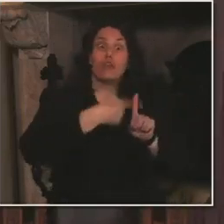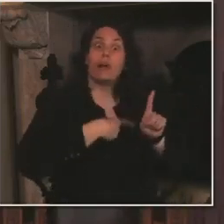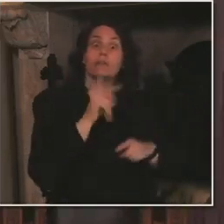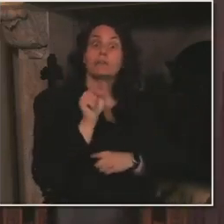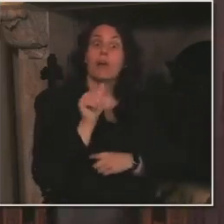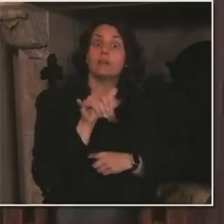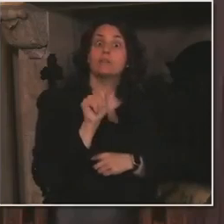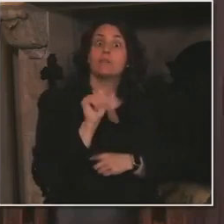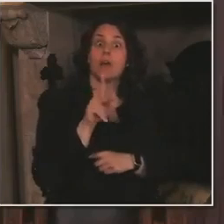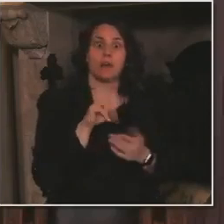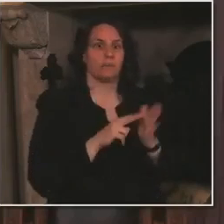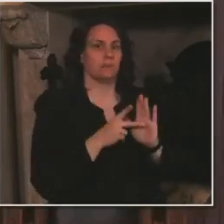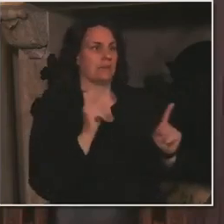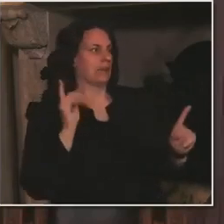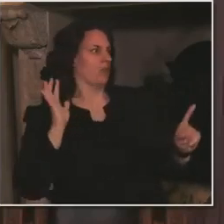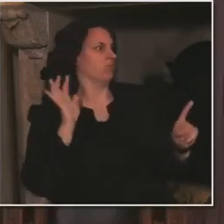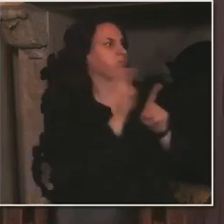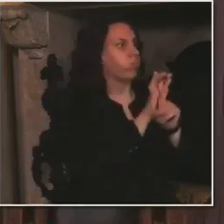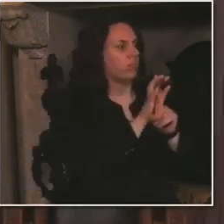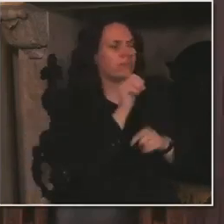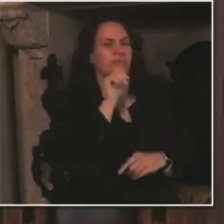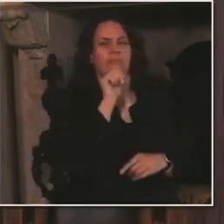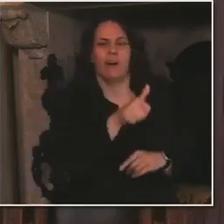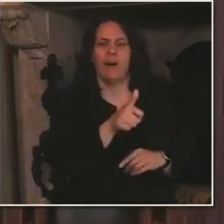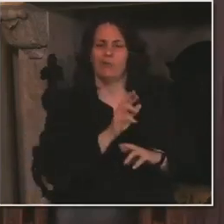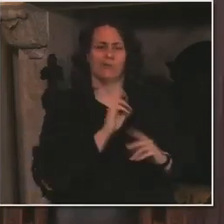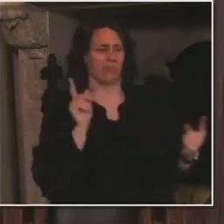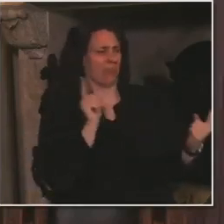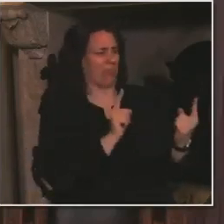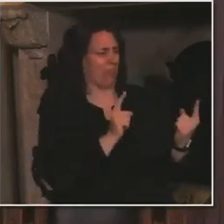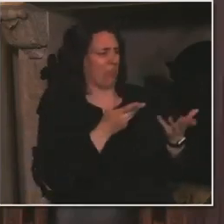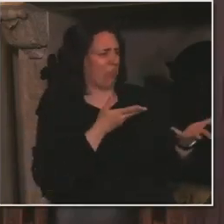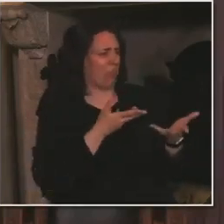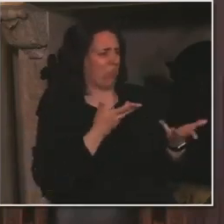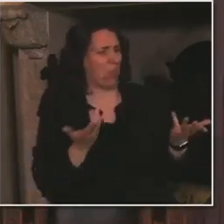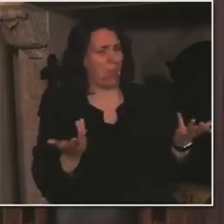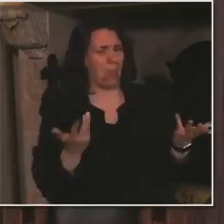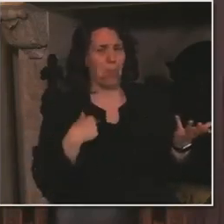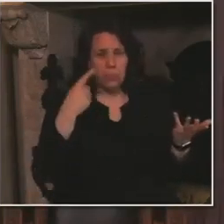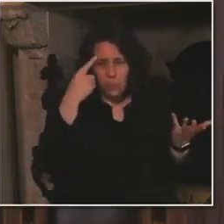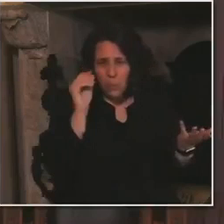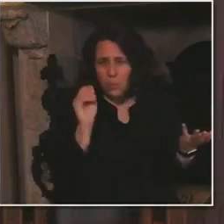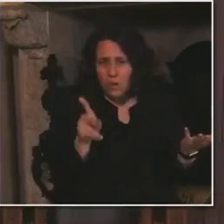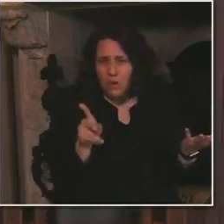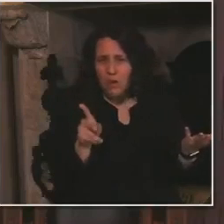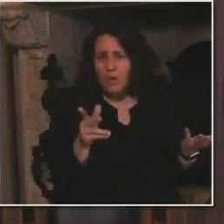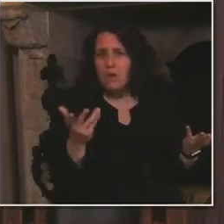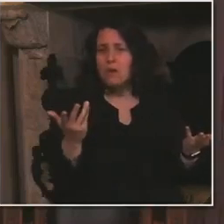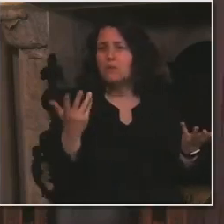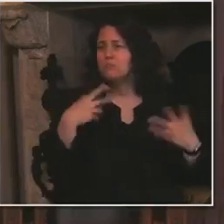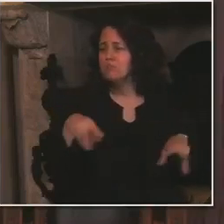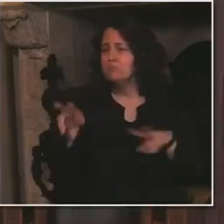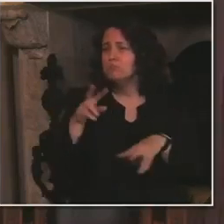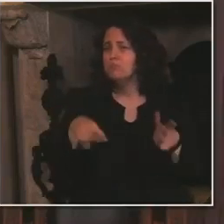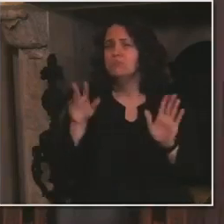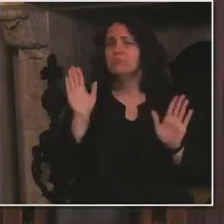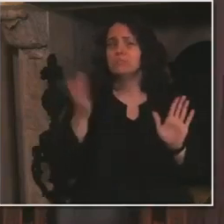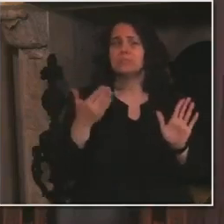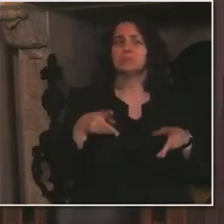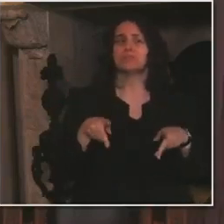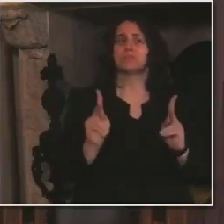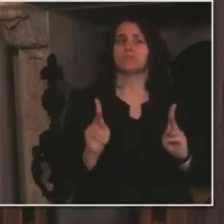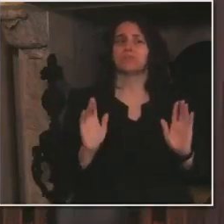safe, and the things that we've laid out are very clear. That has to be has to happen outside the business. It has,